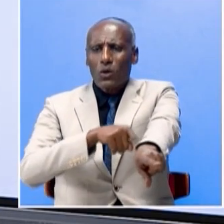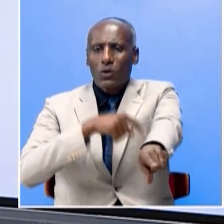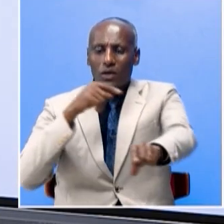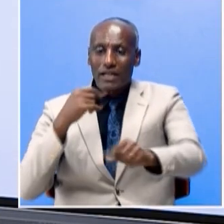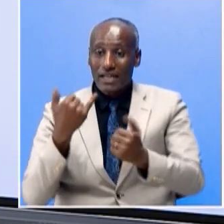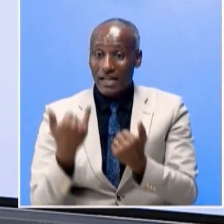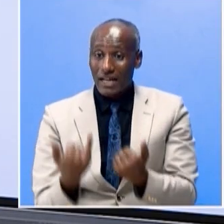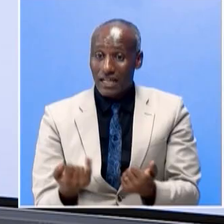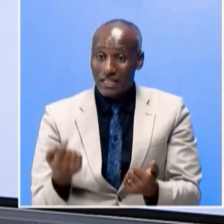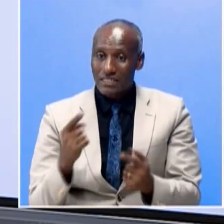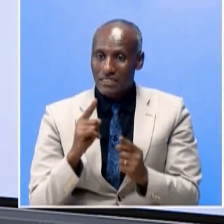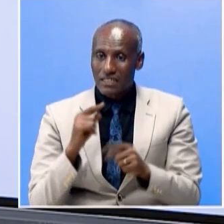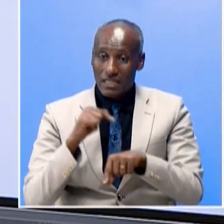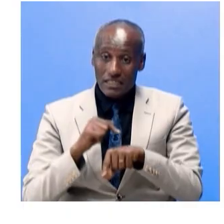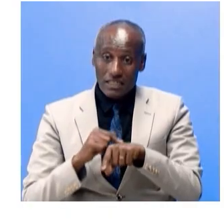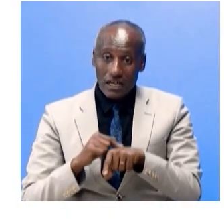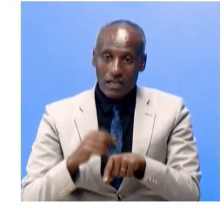For example,